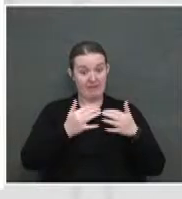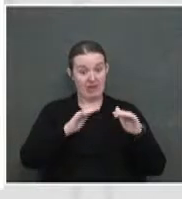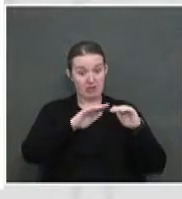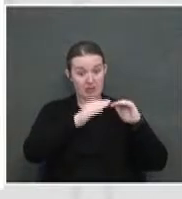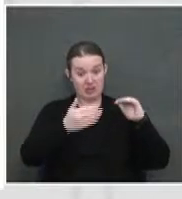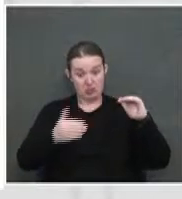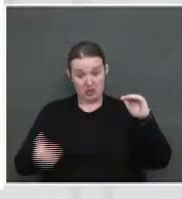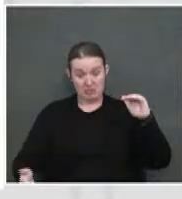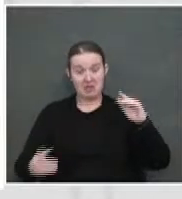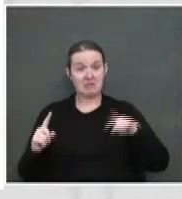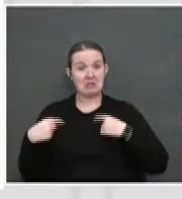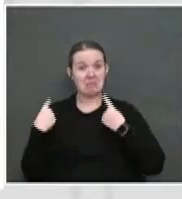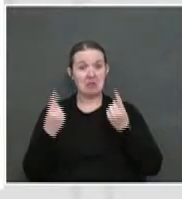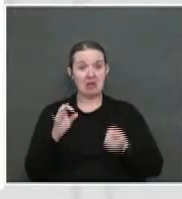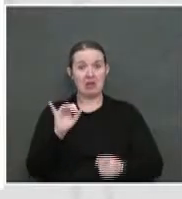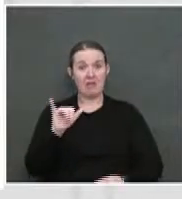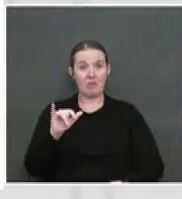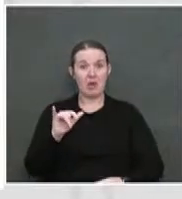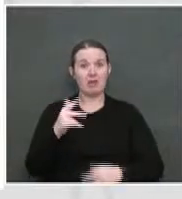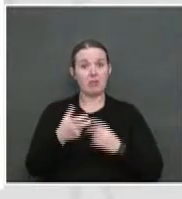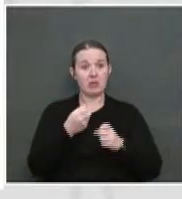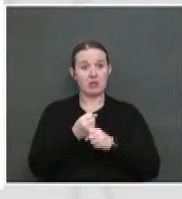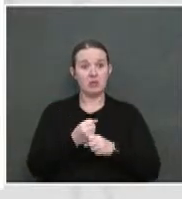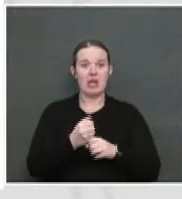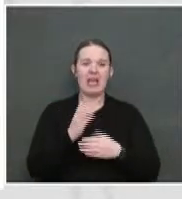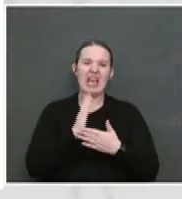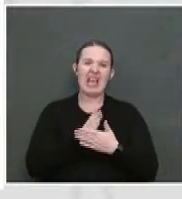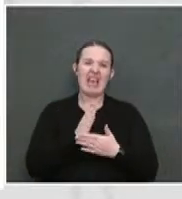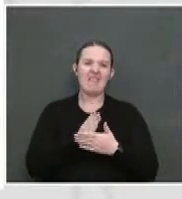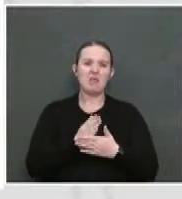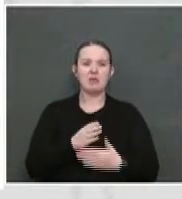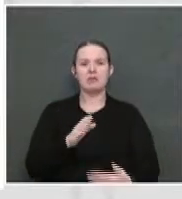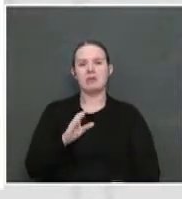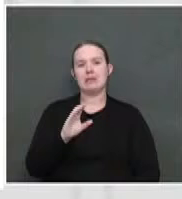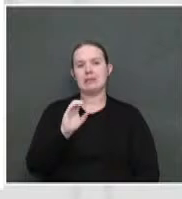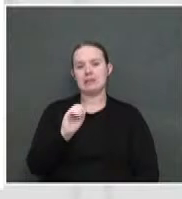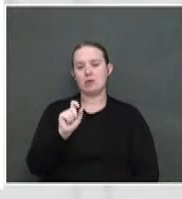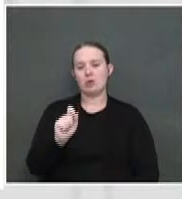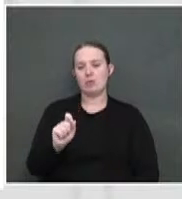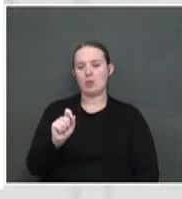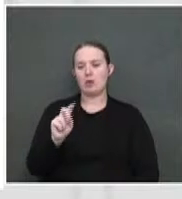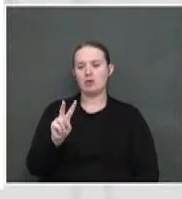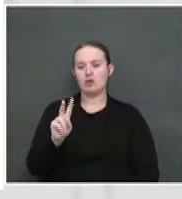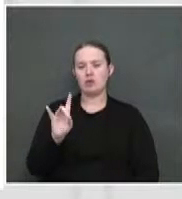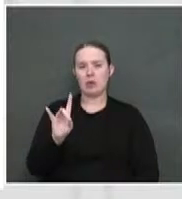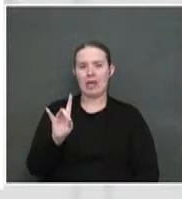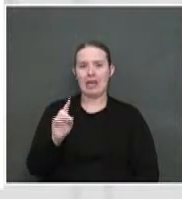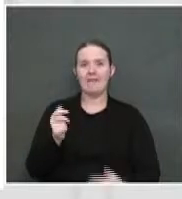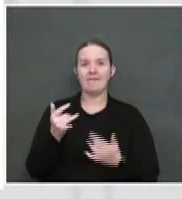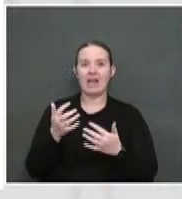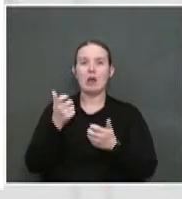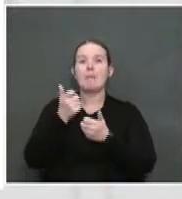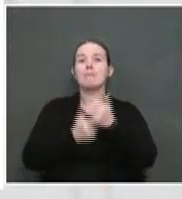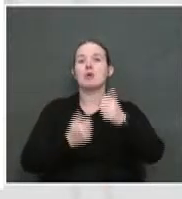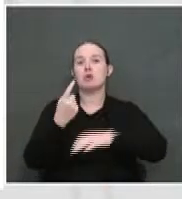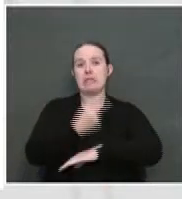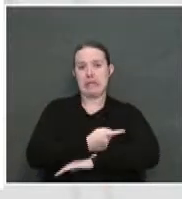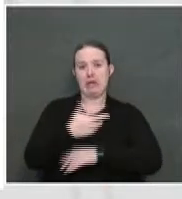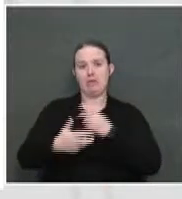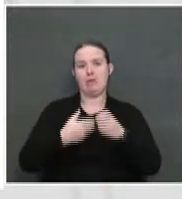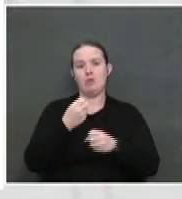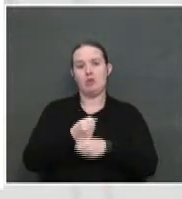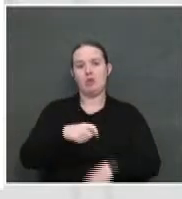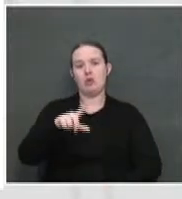past 3 fiscal years, with an average of 0.28 fires per day in